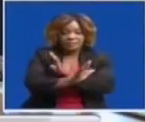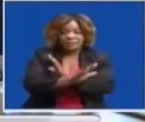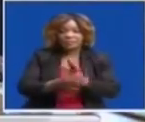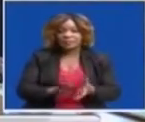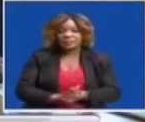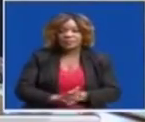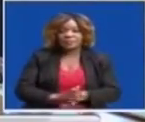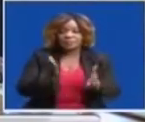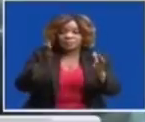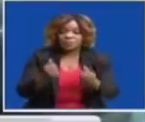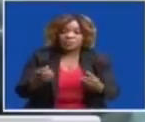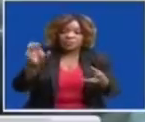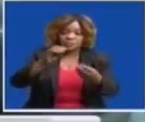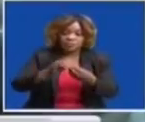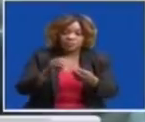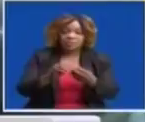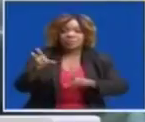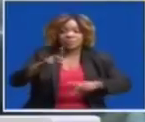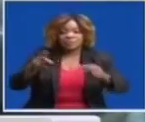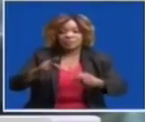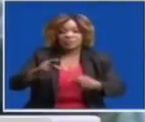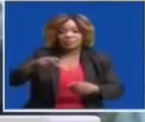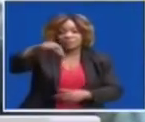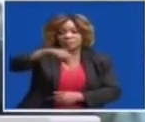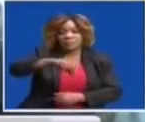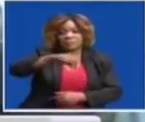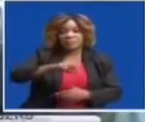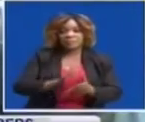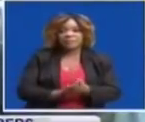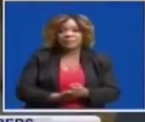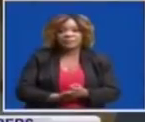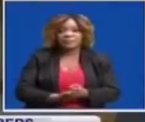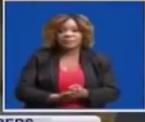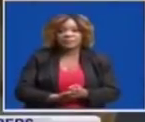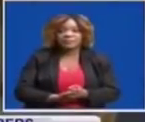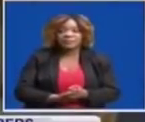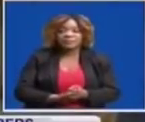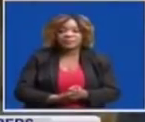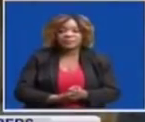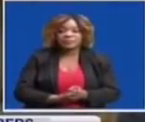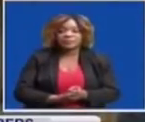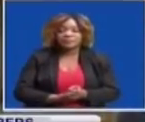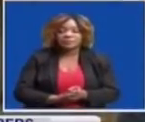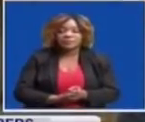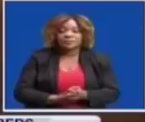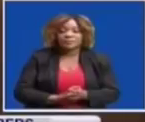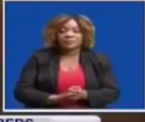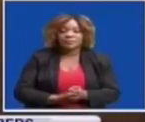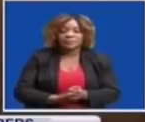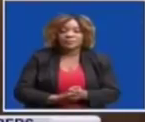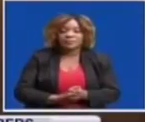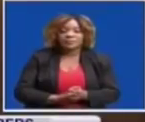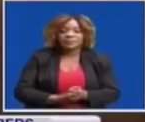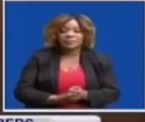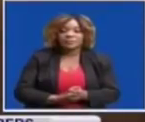future more qualified investors to come here. That would be the